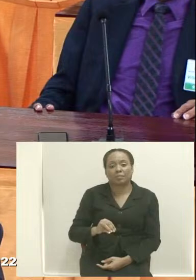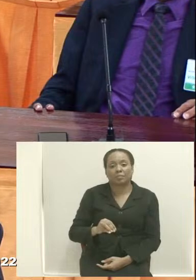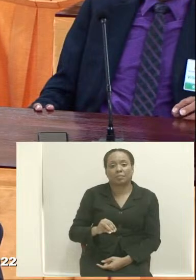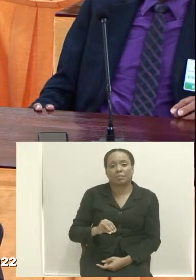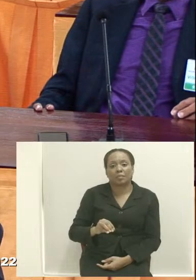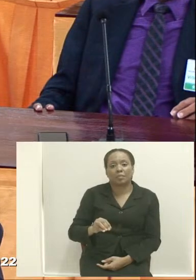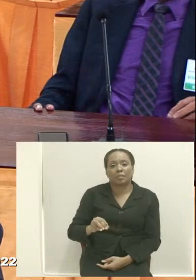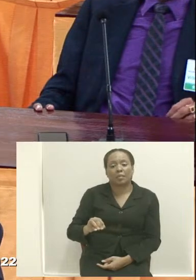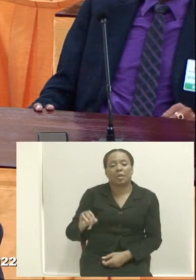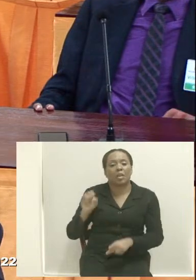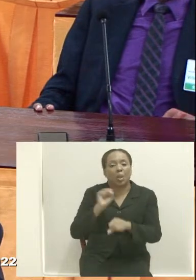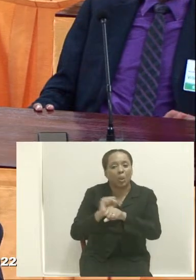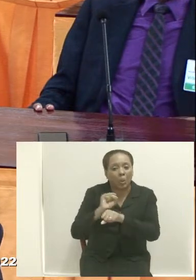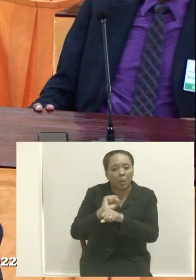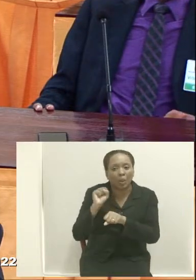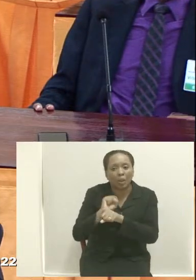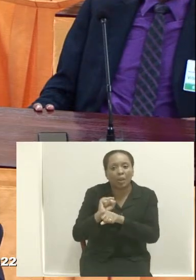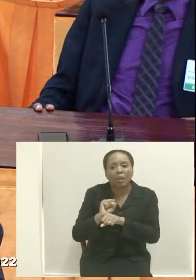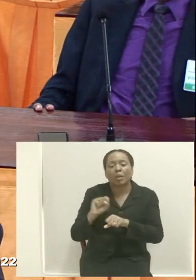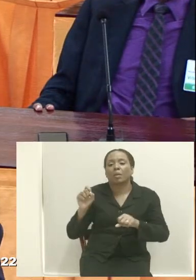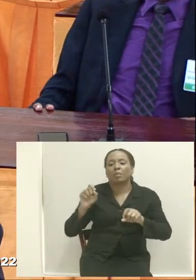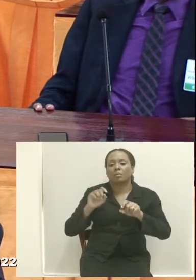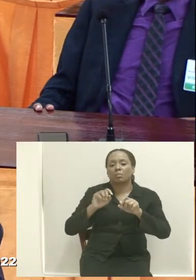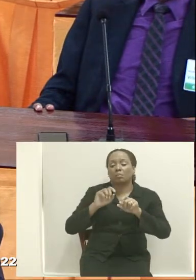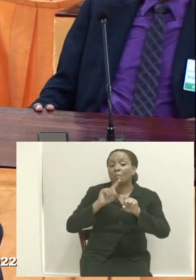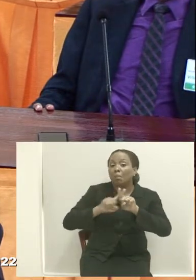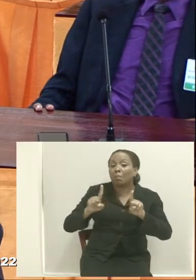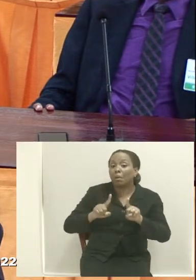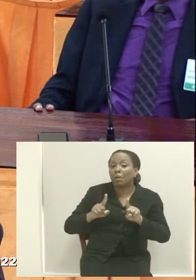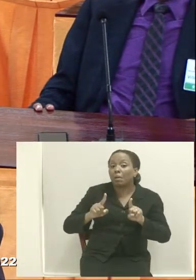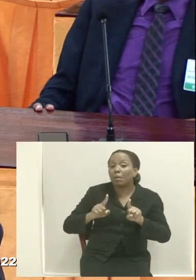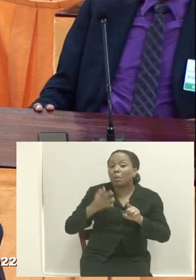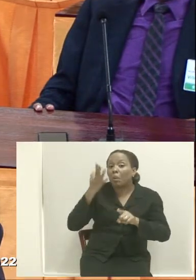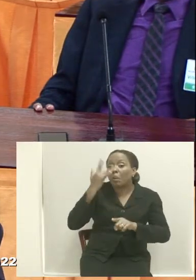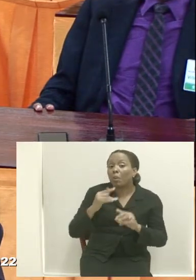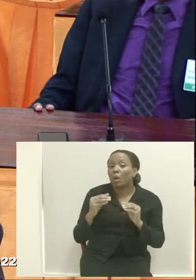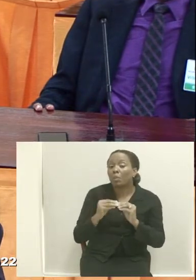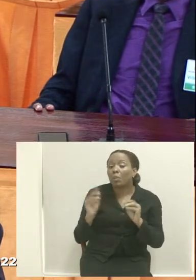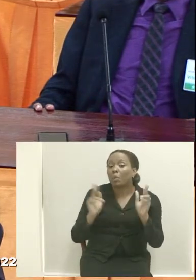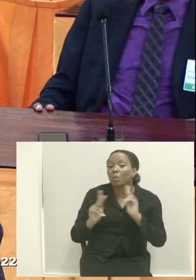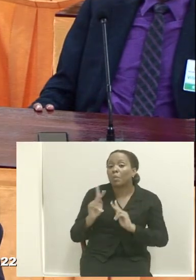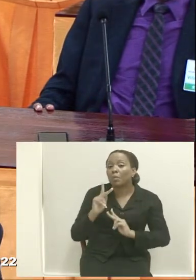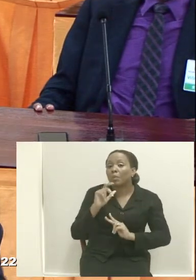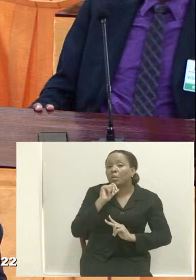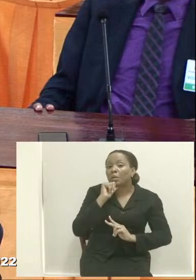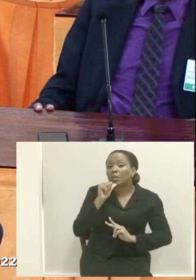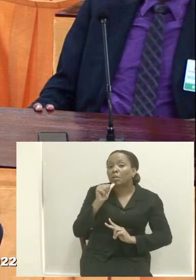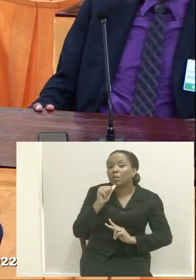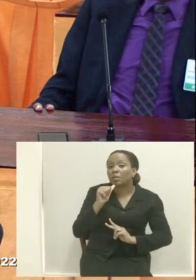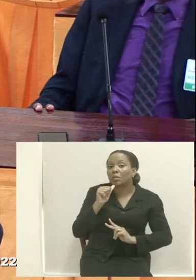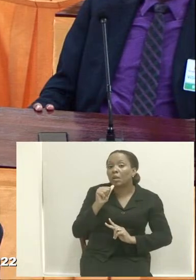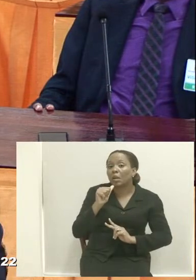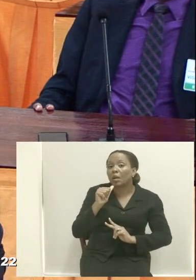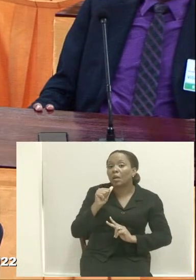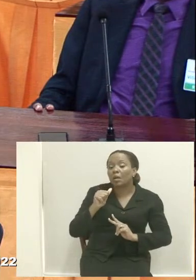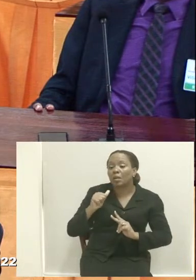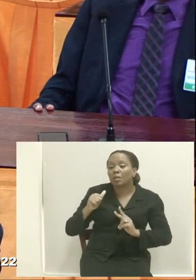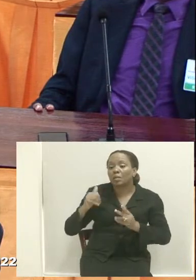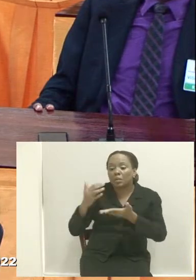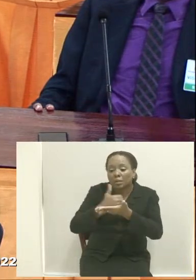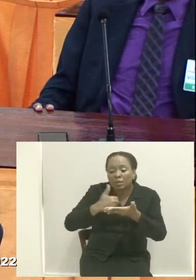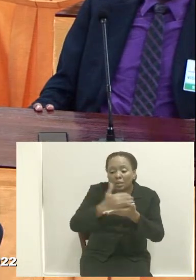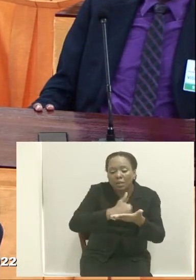to credit. And it is a duty, I think, that we have now to find creative ways of empowering this